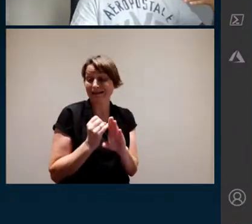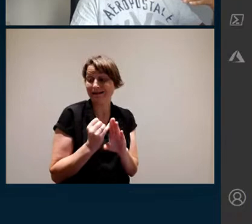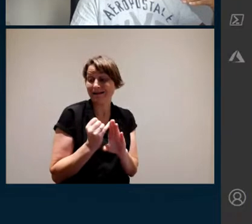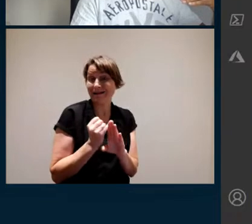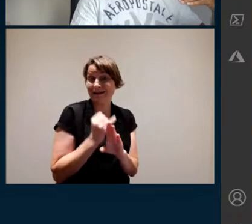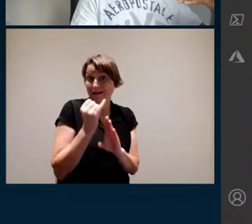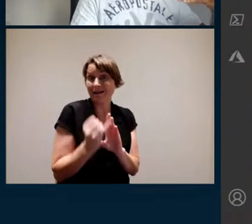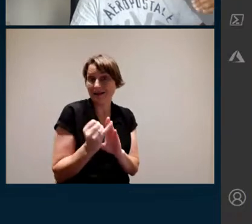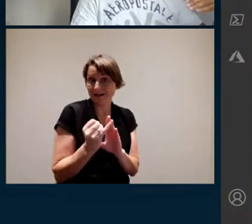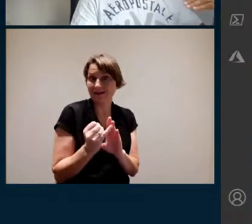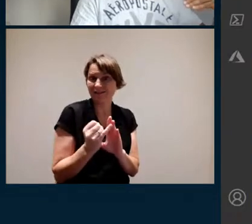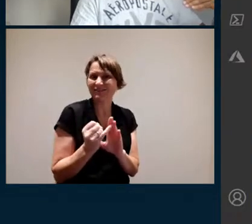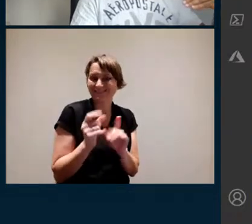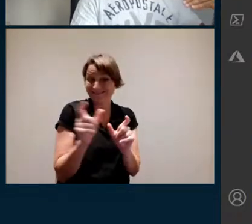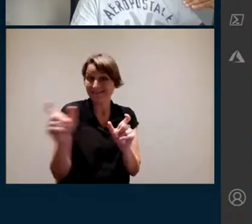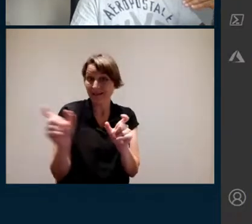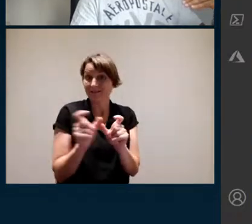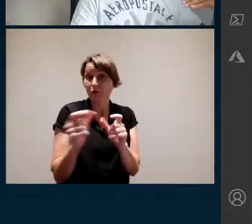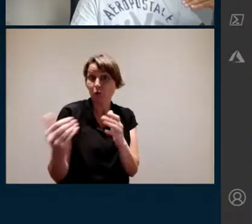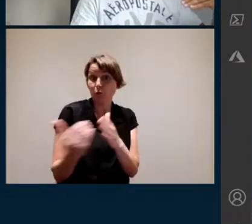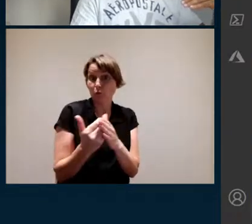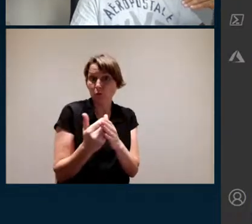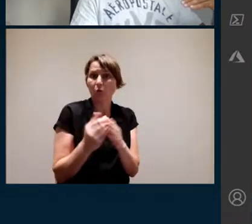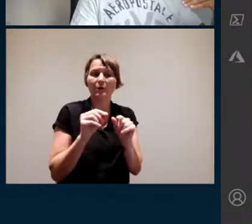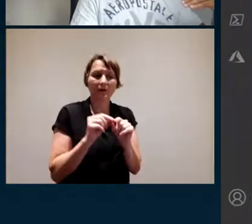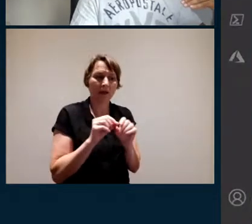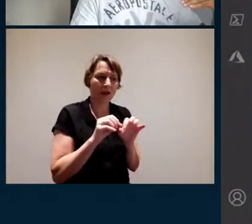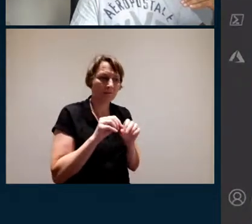the extension into the marketplace.